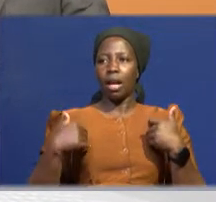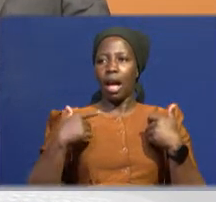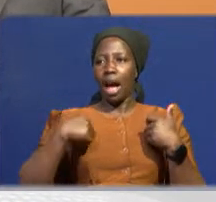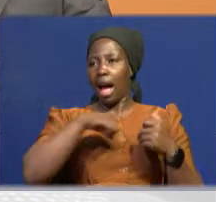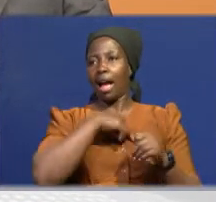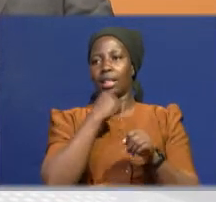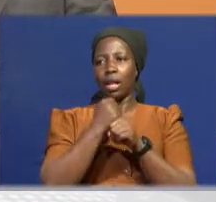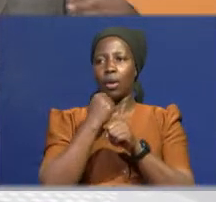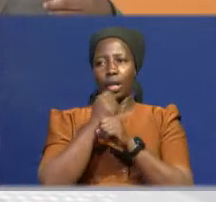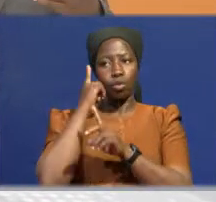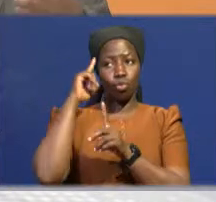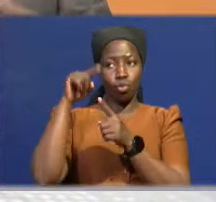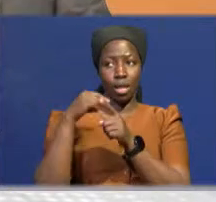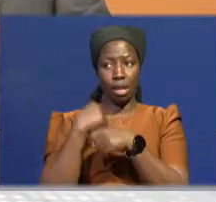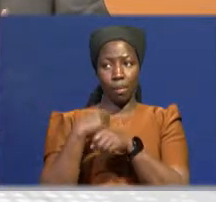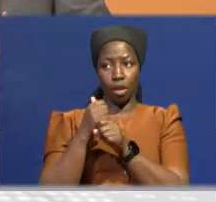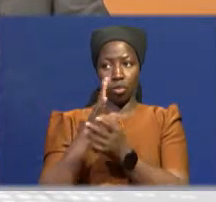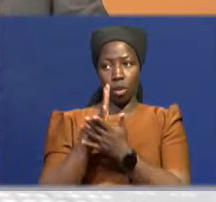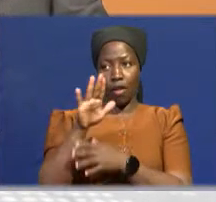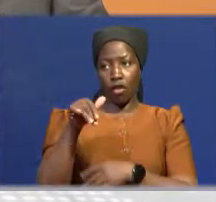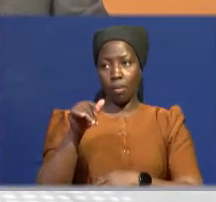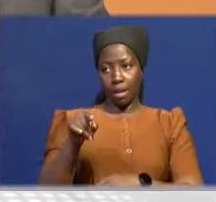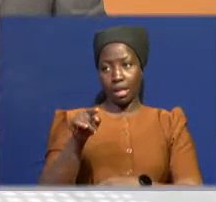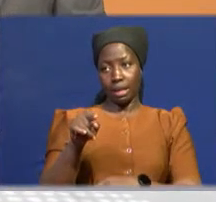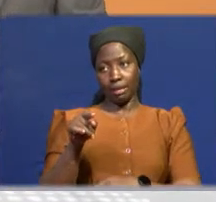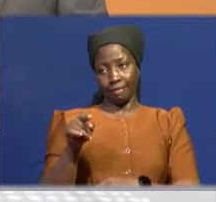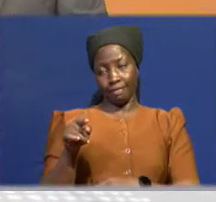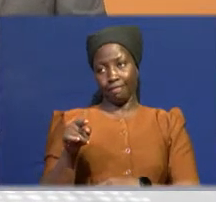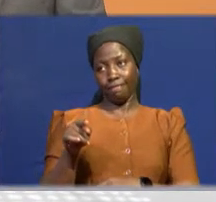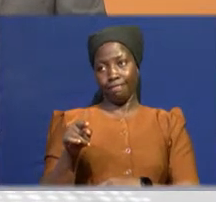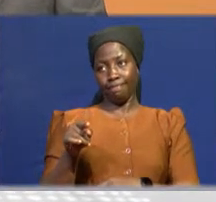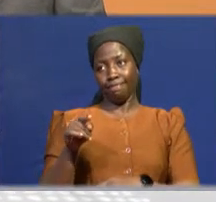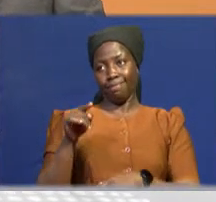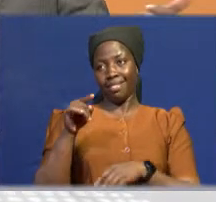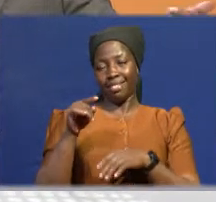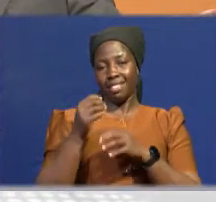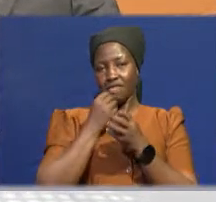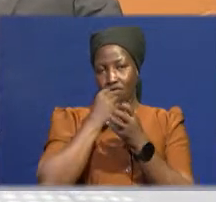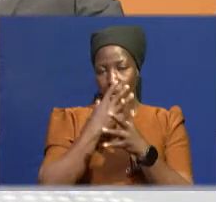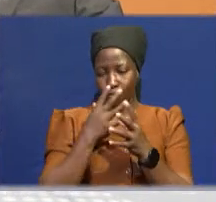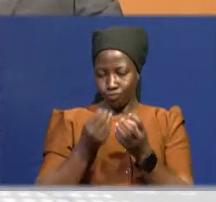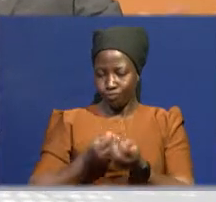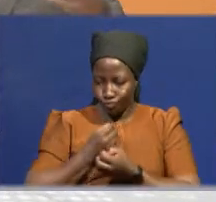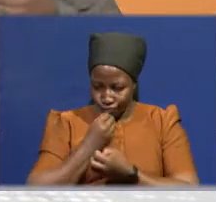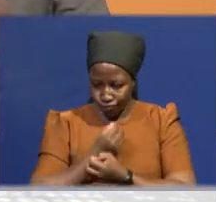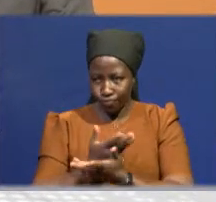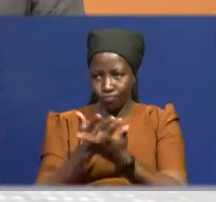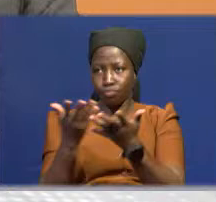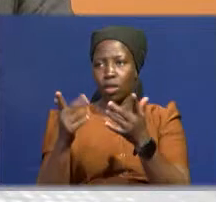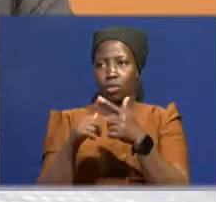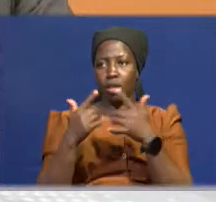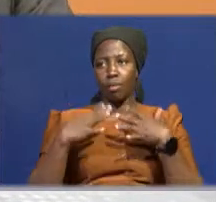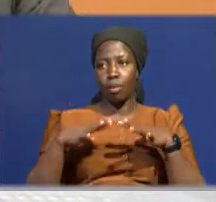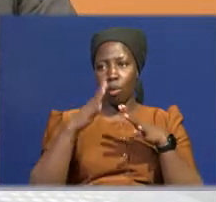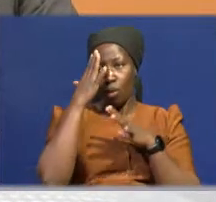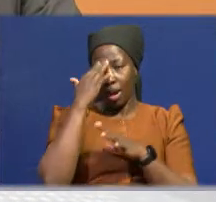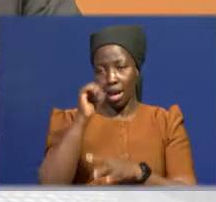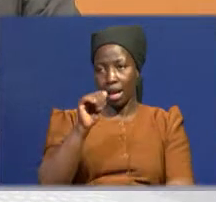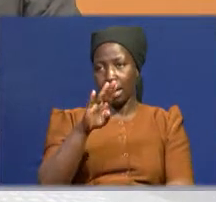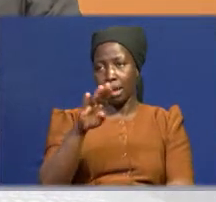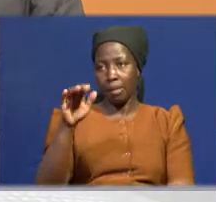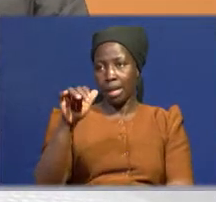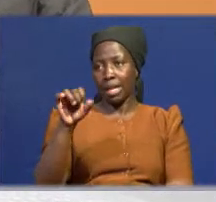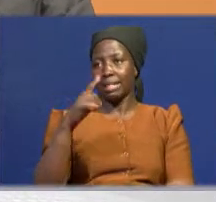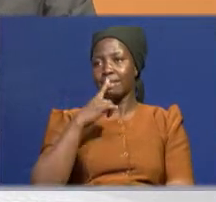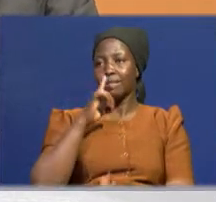towards ensuring that some of this knowledge goes downstream? Because Abasi indicated that every marshal, somebody